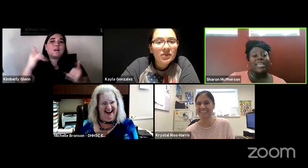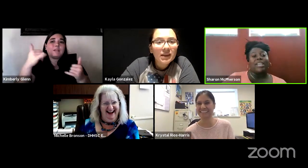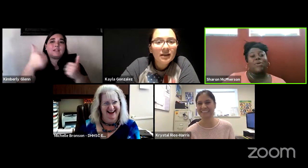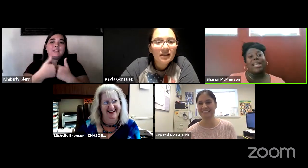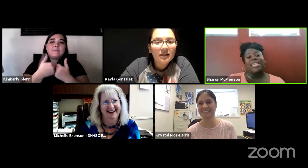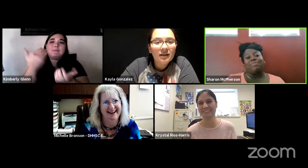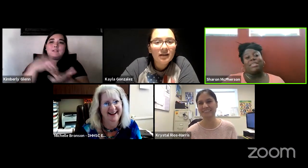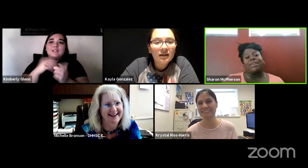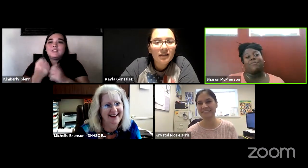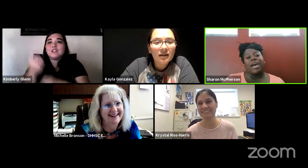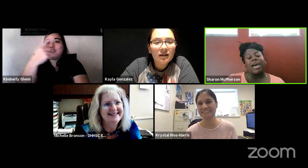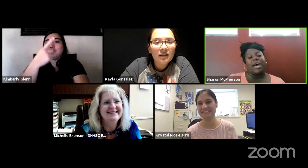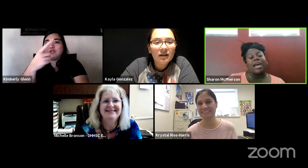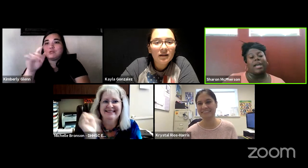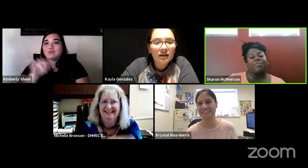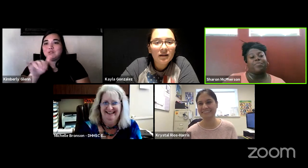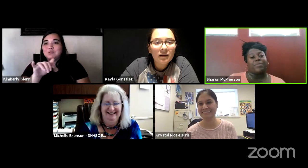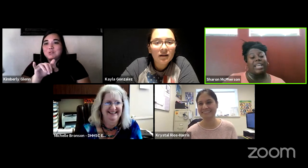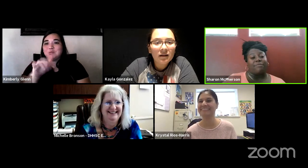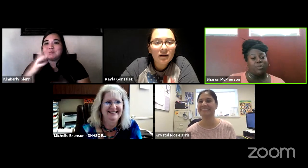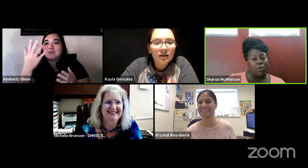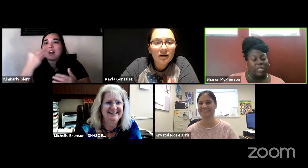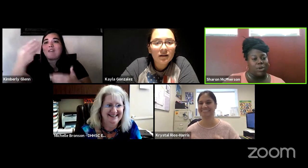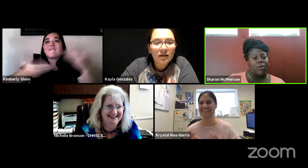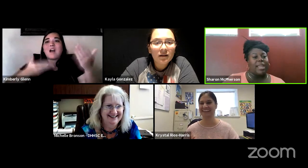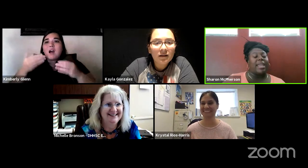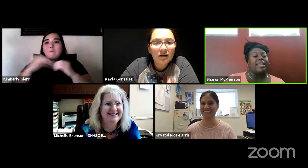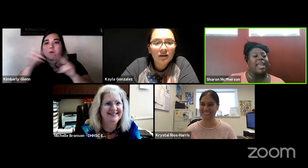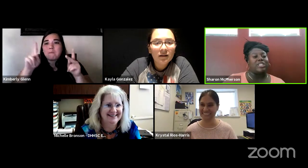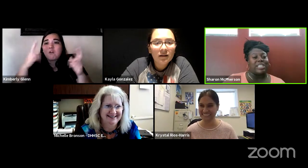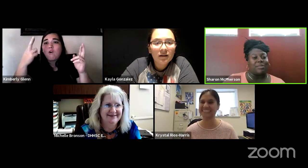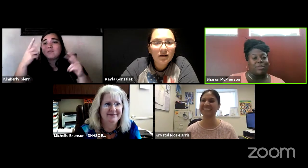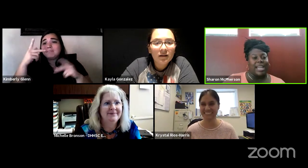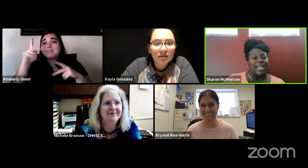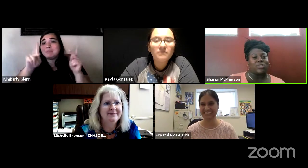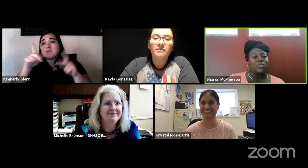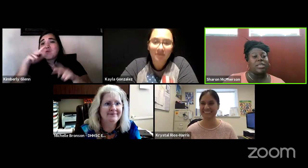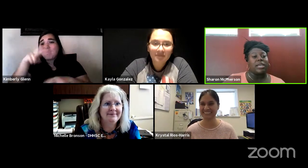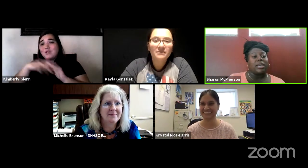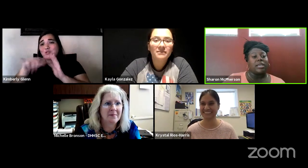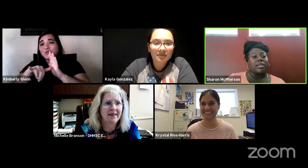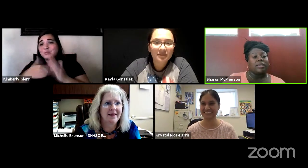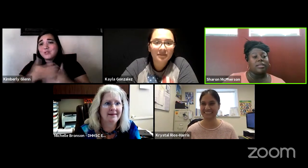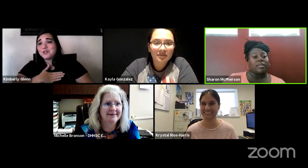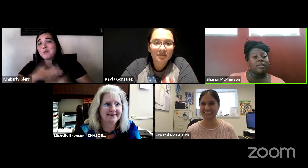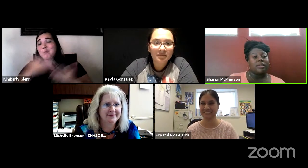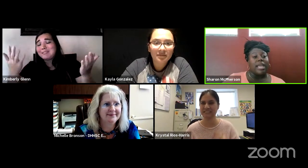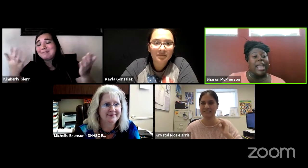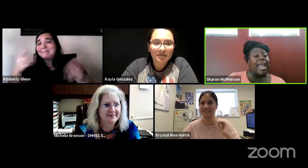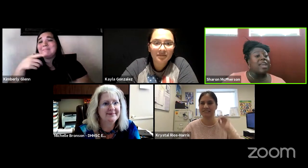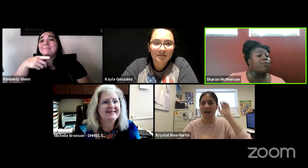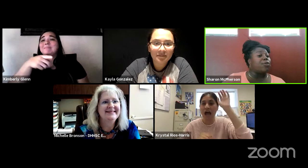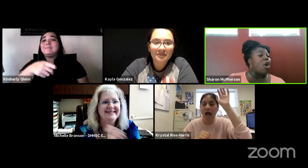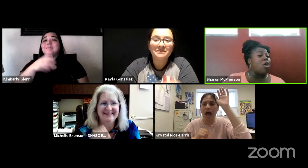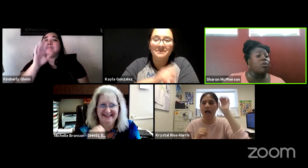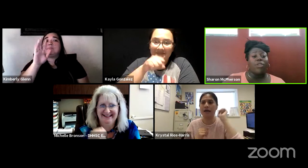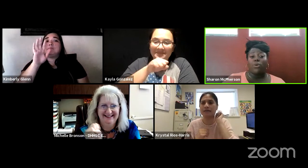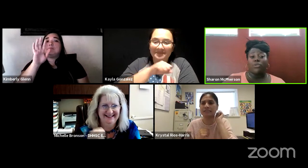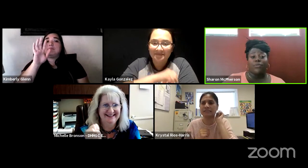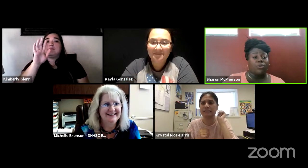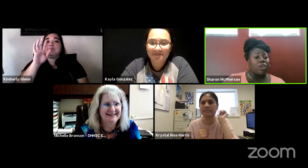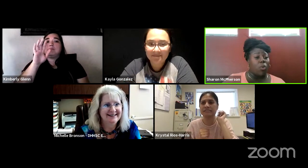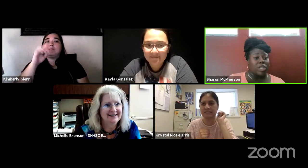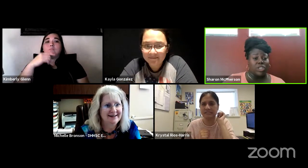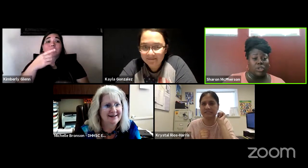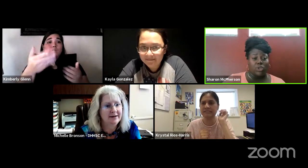So we'll decide to go ahead and keep the deaf sports, and we'll go ahead and change some of those answers. And for all of